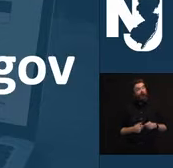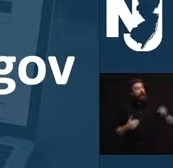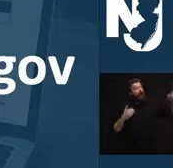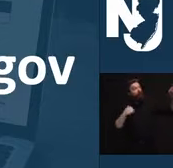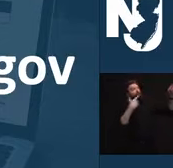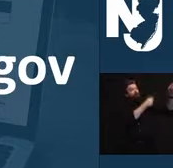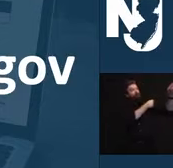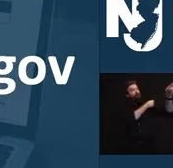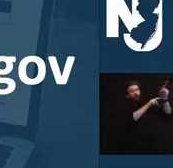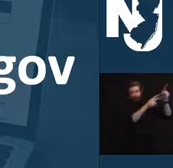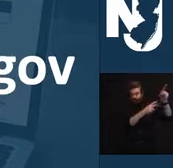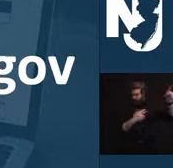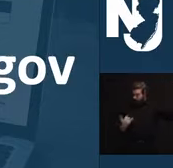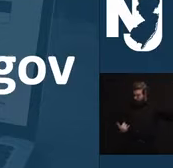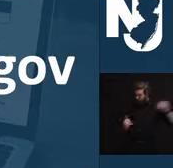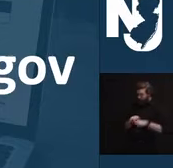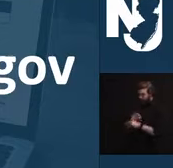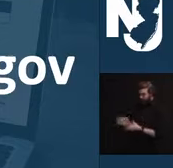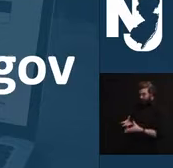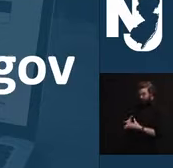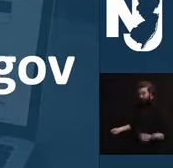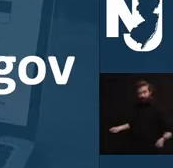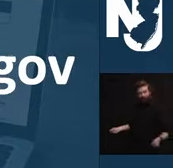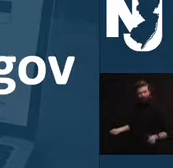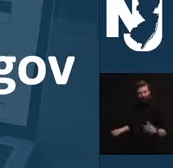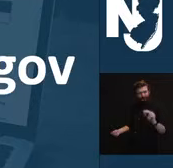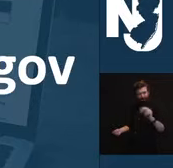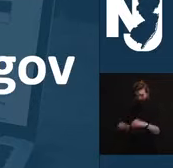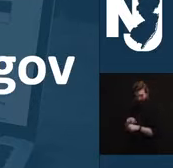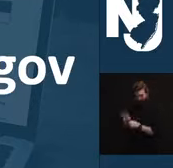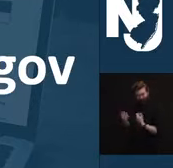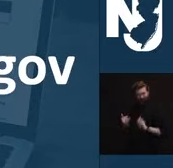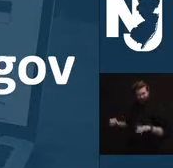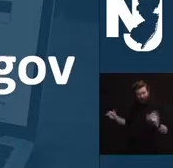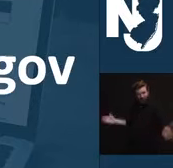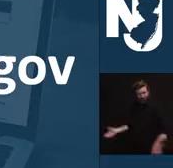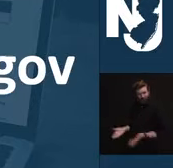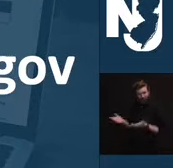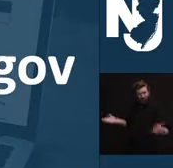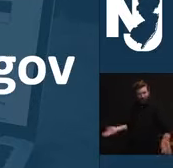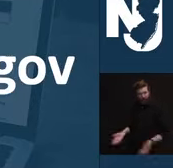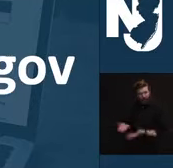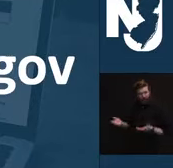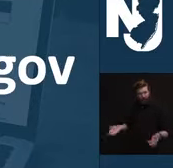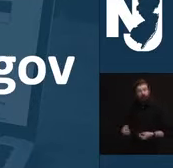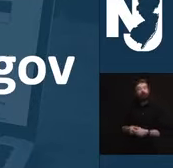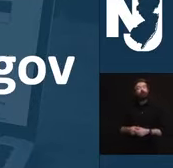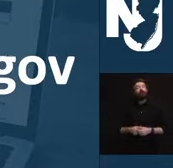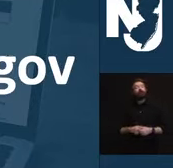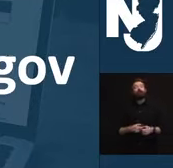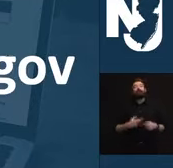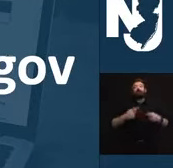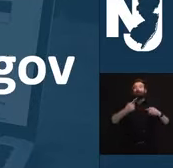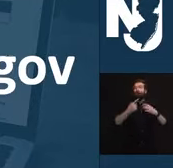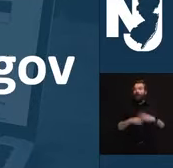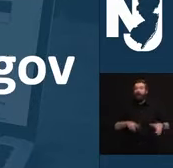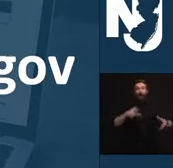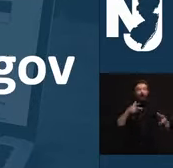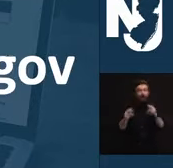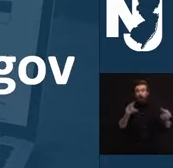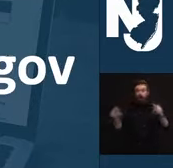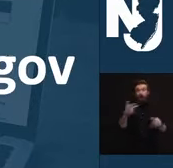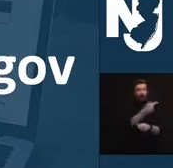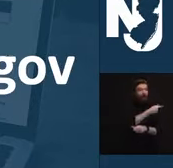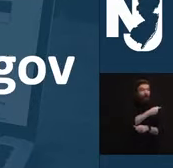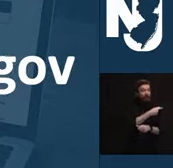and brighter over time. And the over time here really is between now, maybe as early as next week, and April, May.